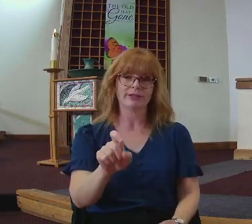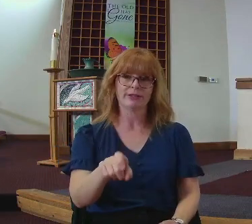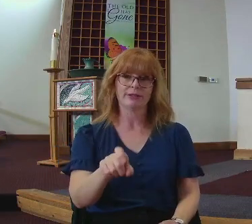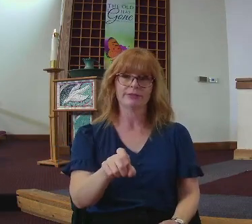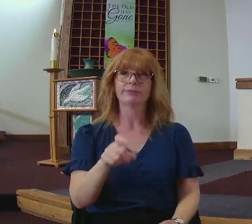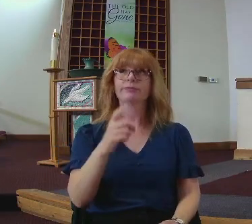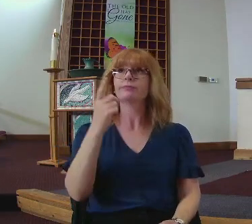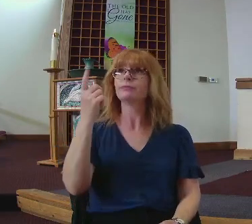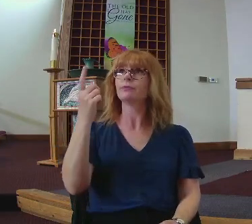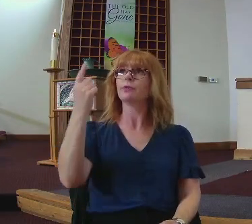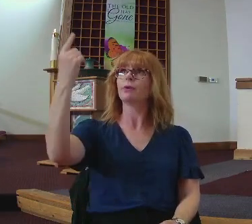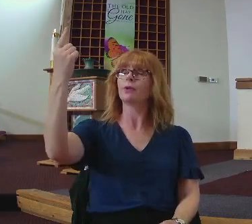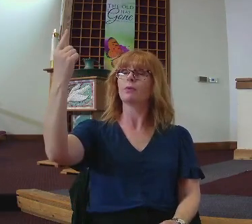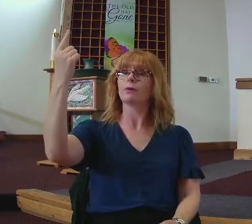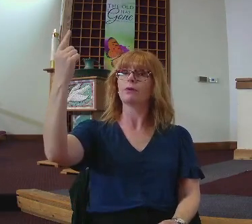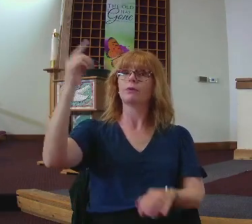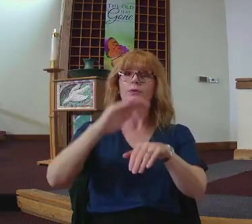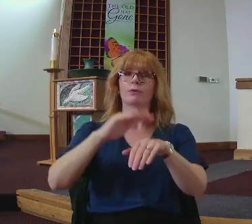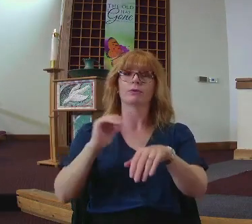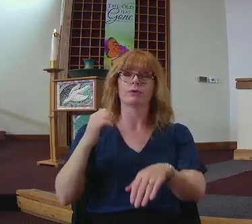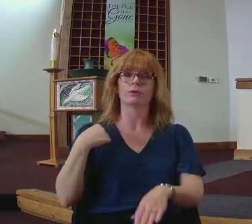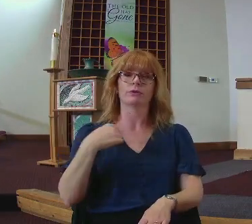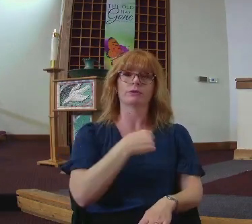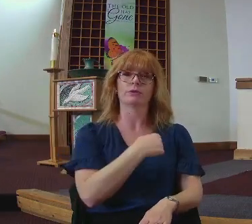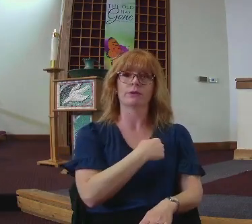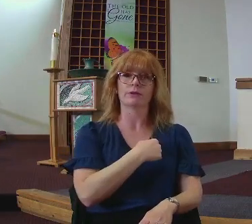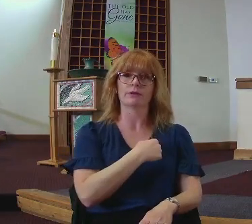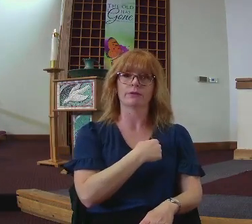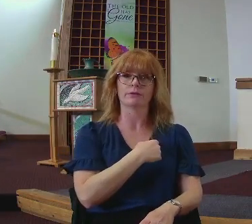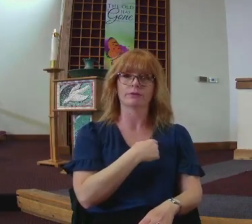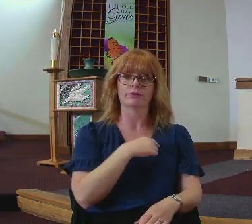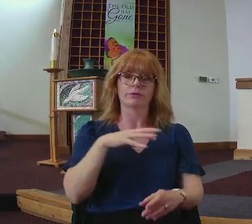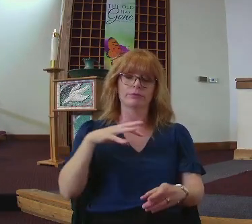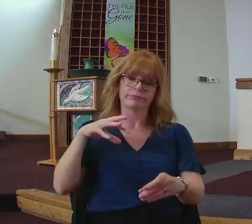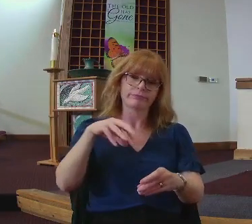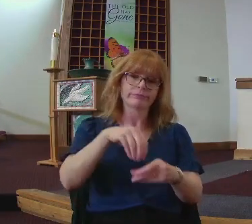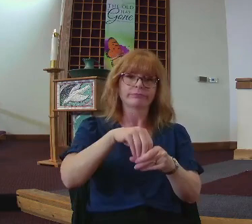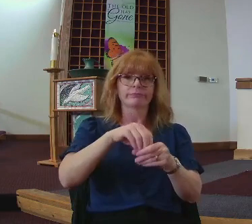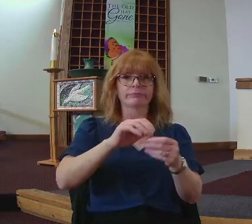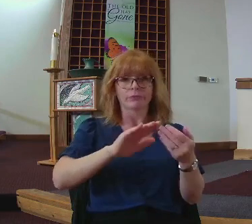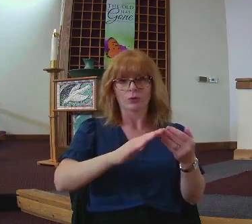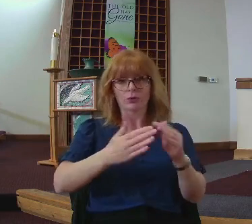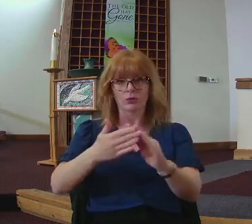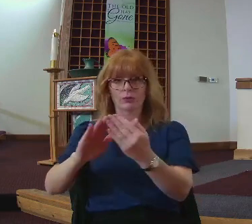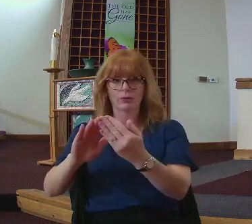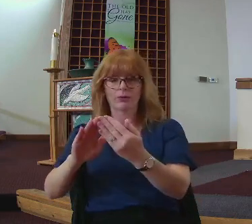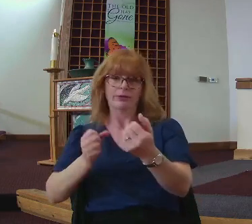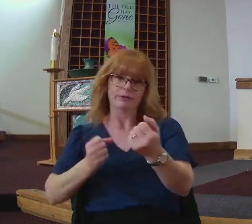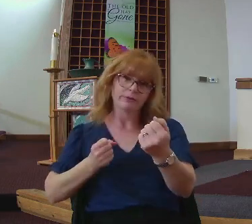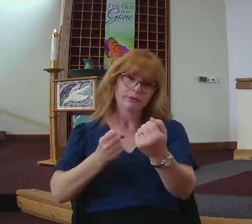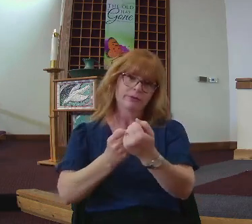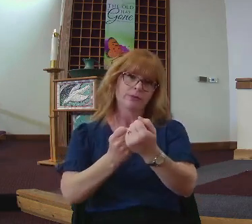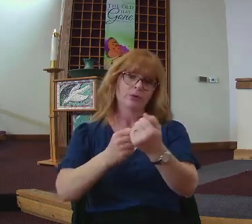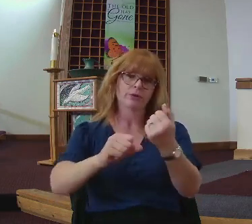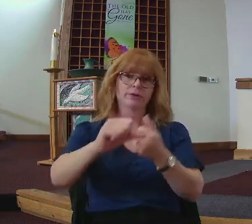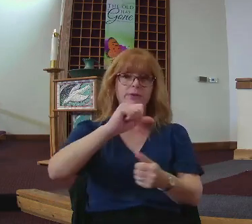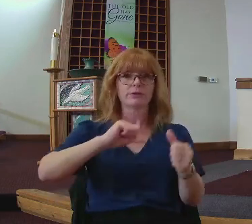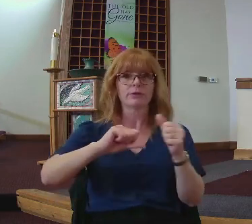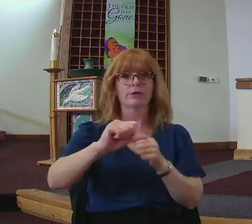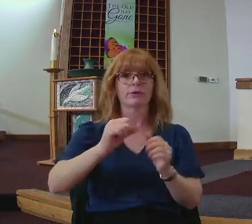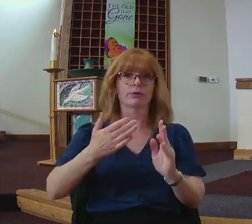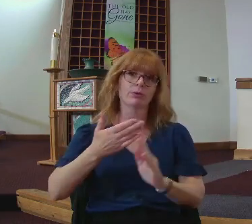And you are the one who calls us into community to support one another through